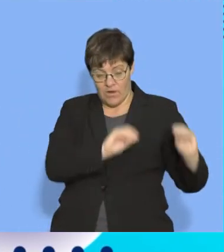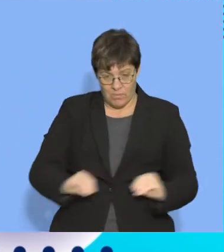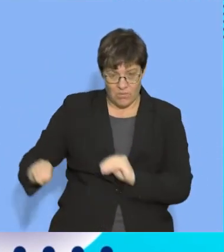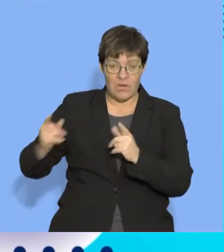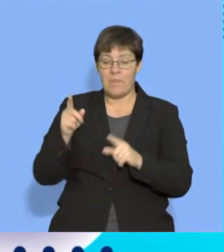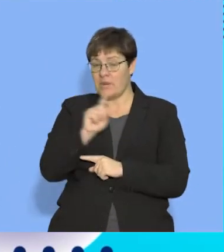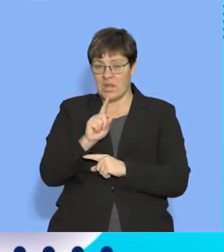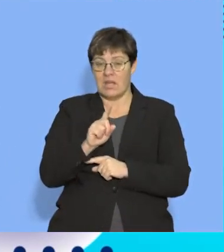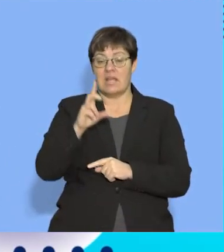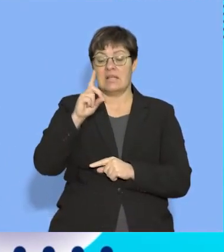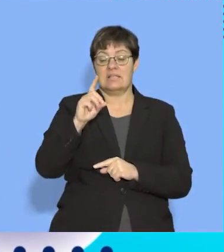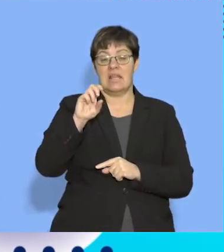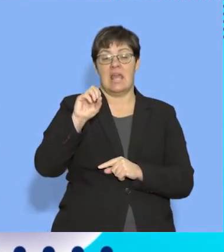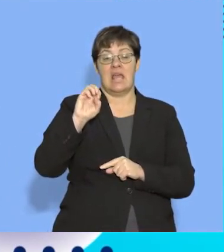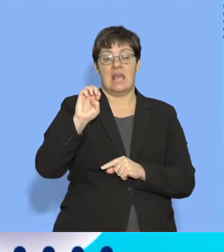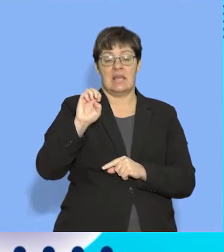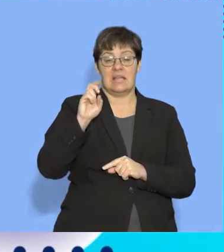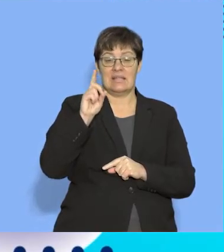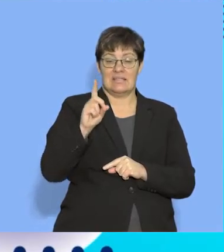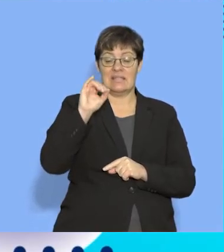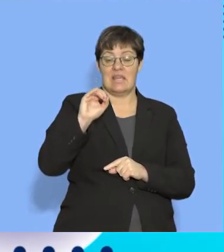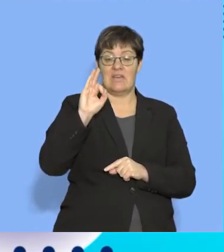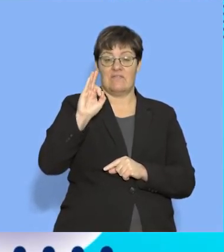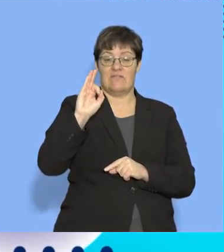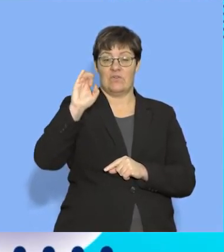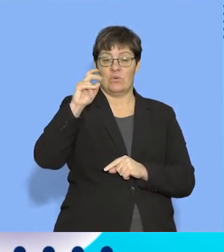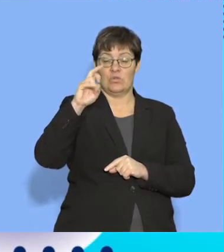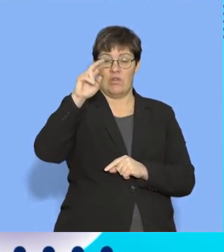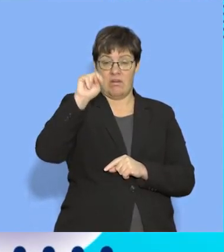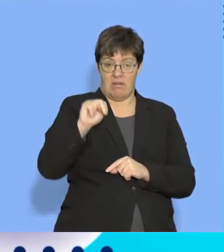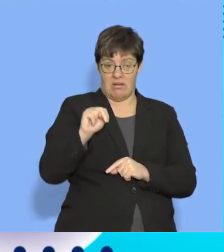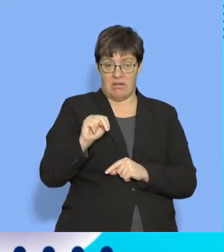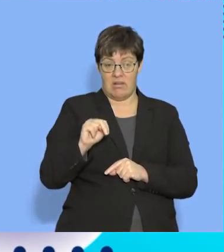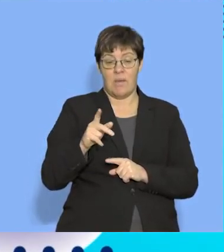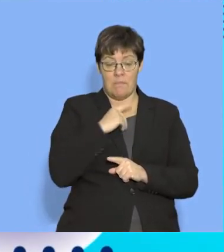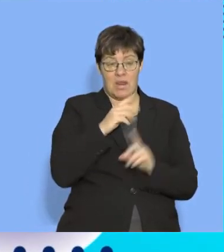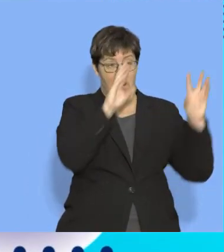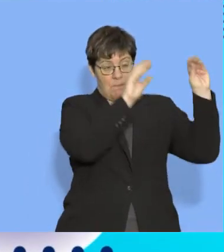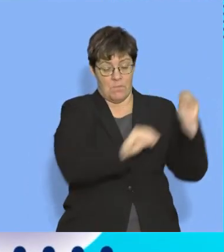away creates what we call a diffusion gradient to move the